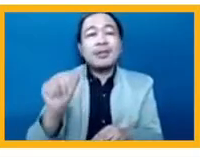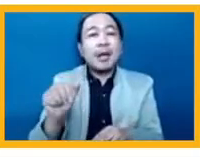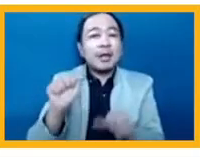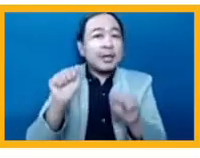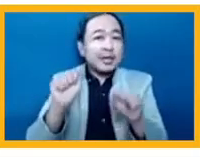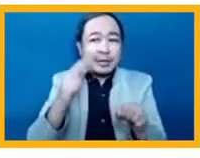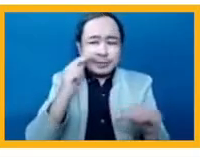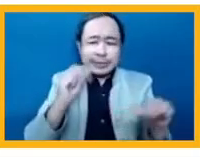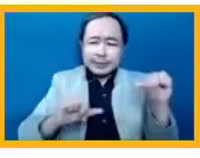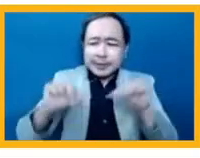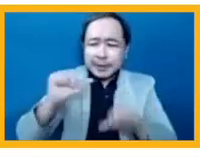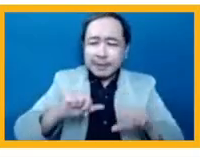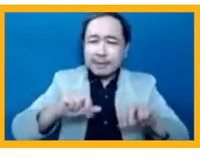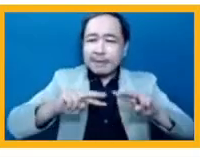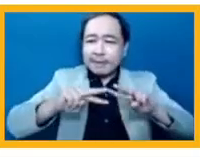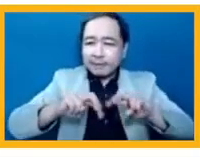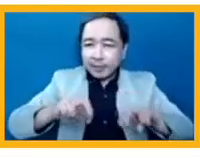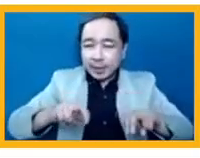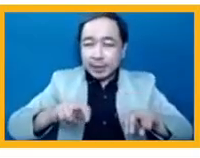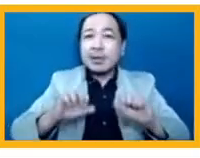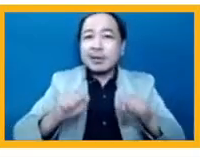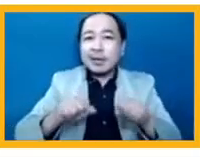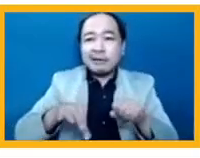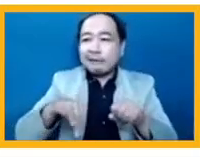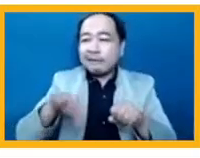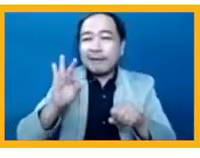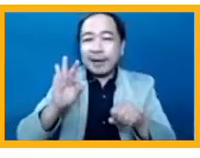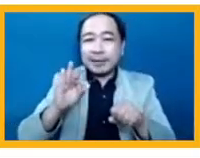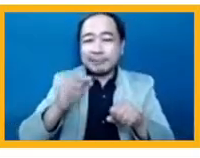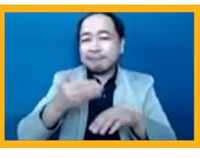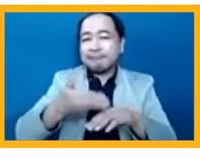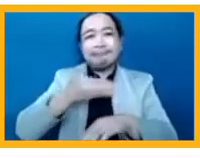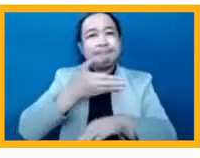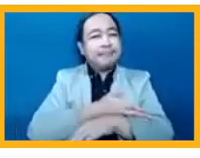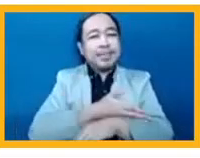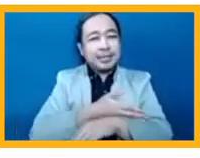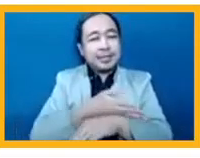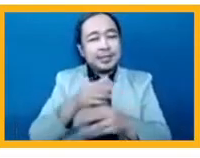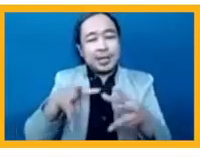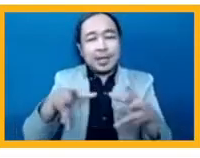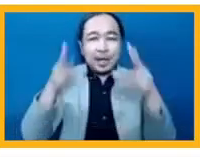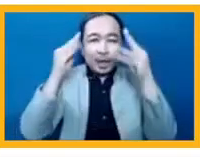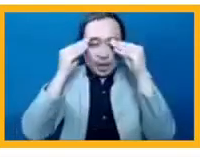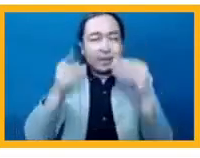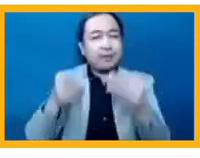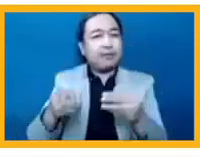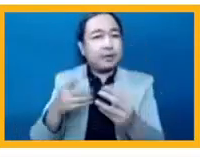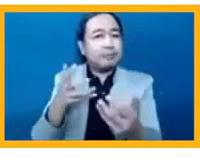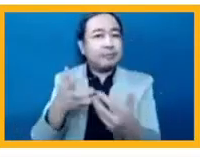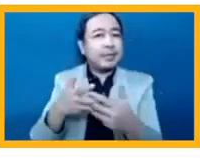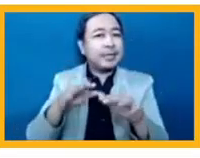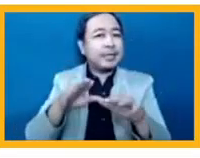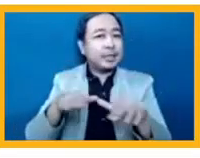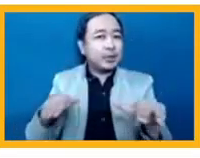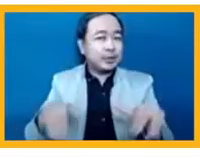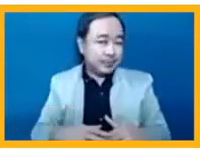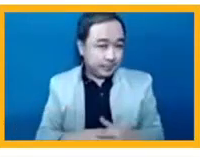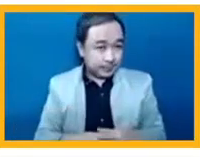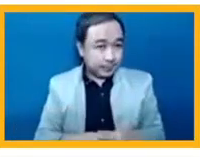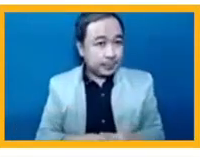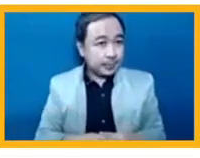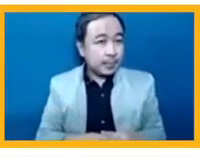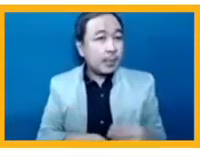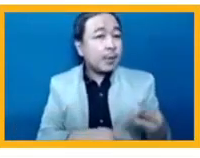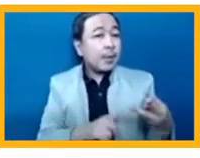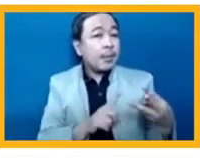leading to better learning outcomes for our children. Next slide, please. Now coming to the third consideration